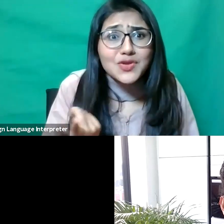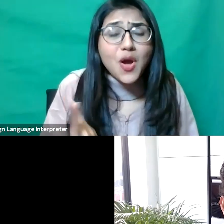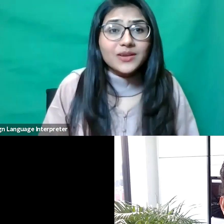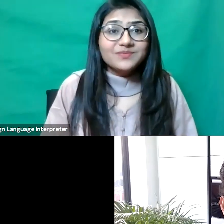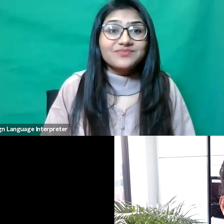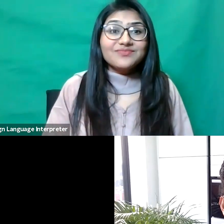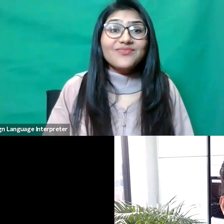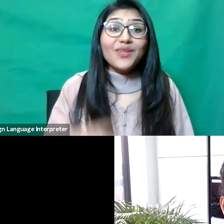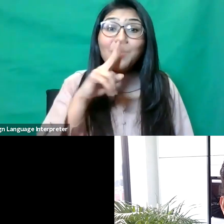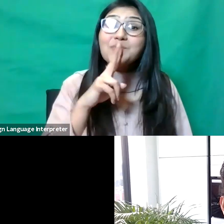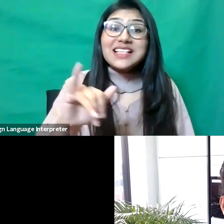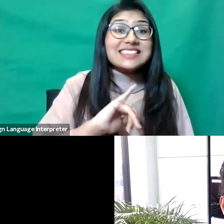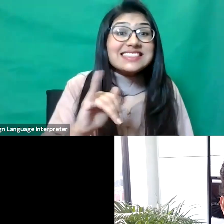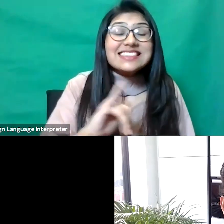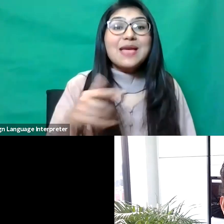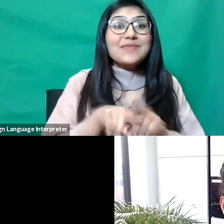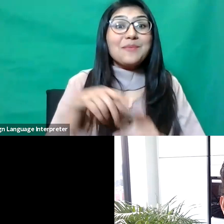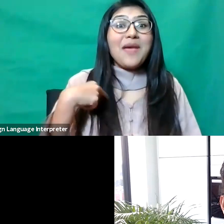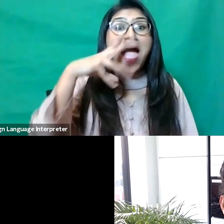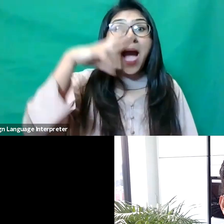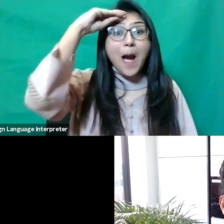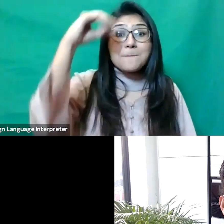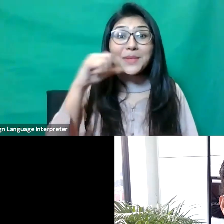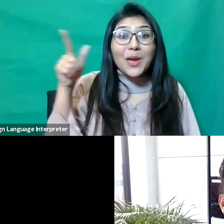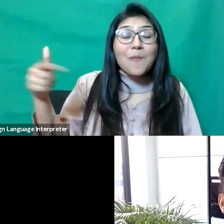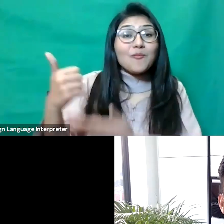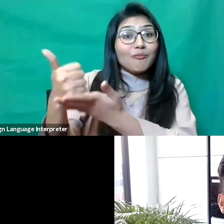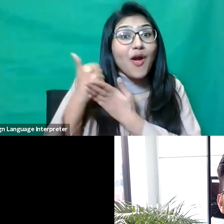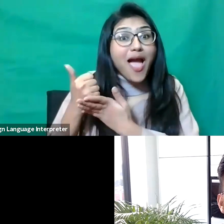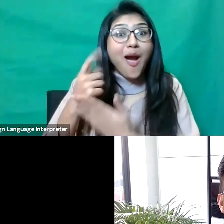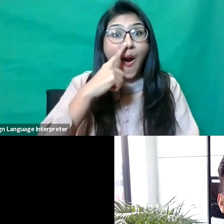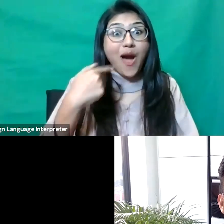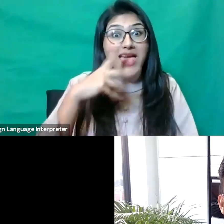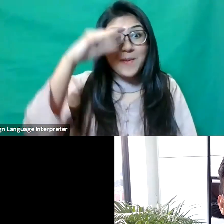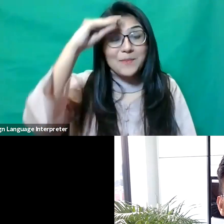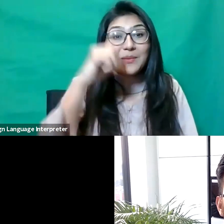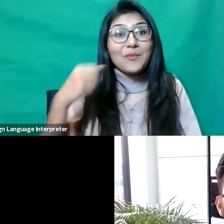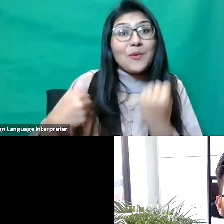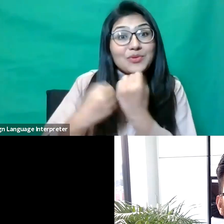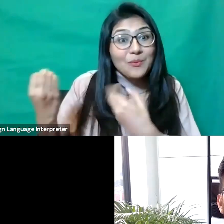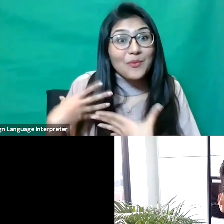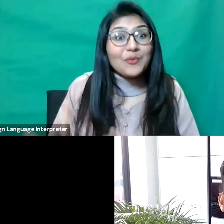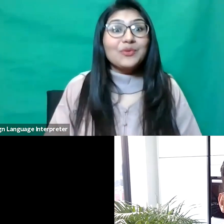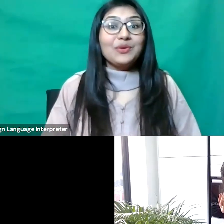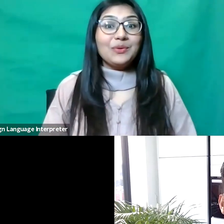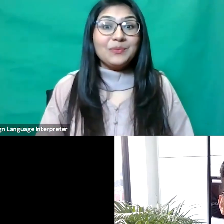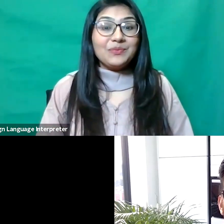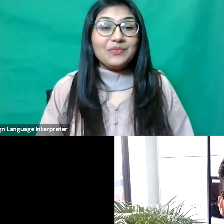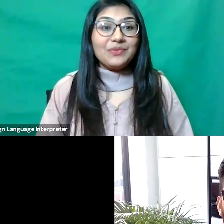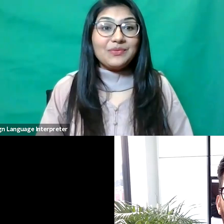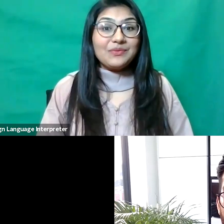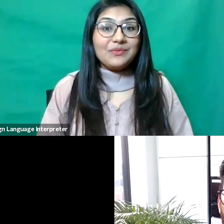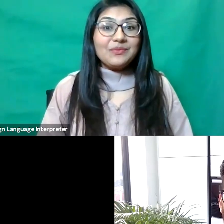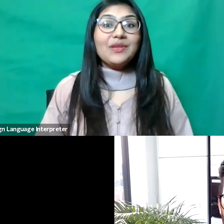of encouragement. So like my parents kind of refused to, like even go into the whole